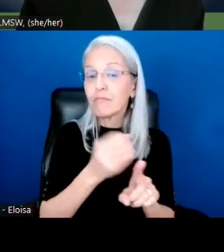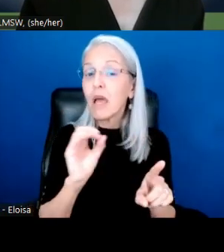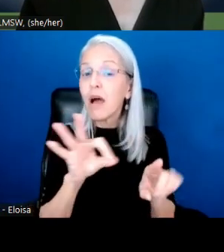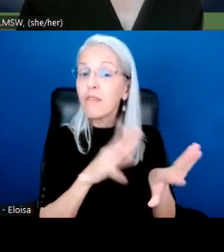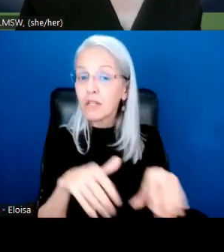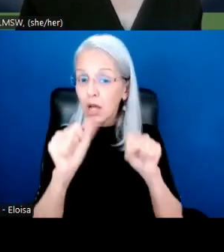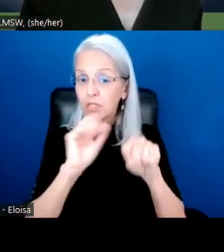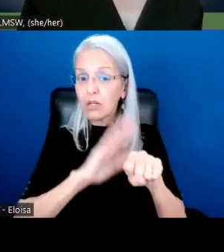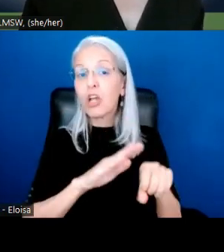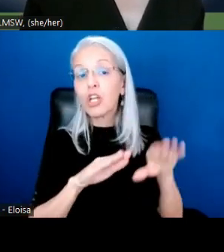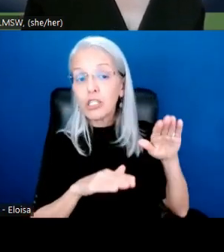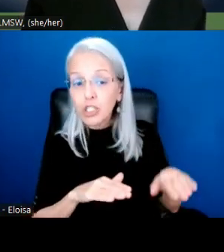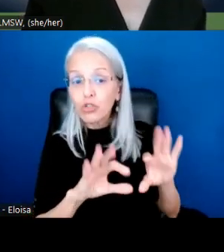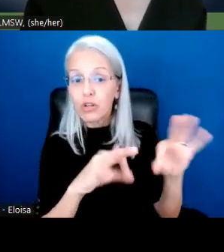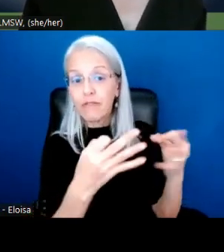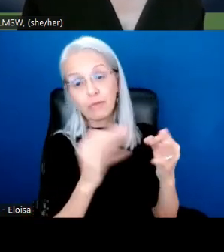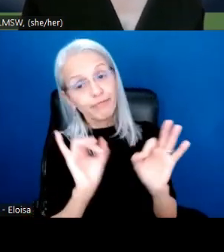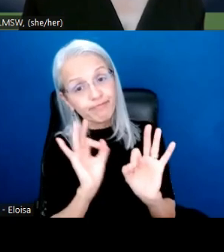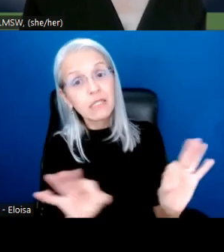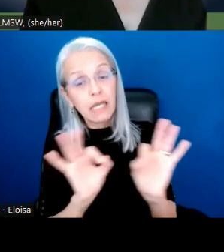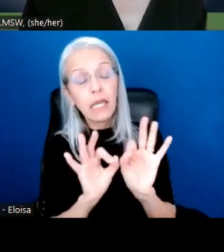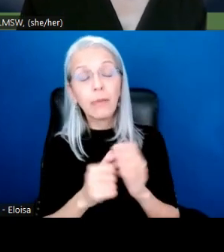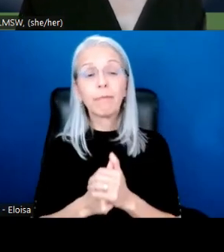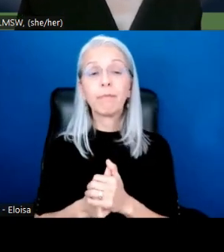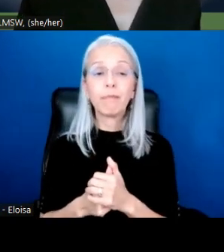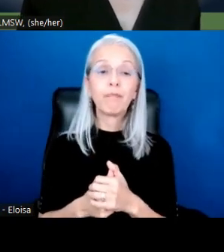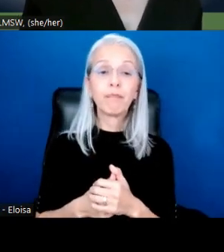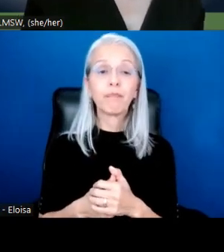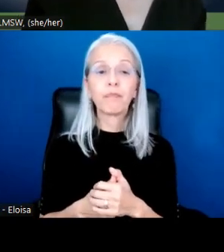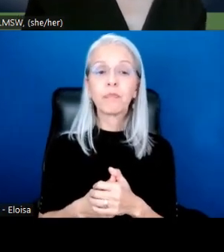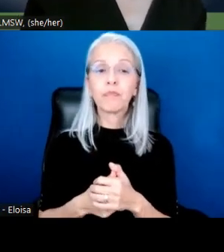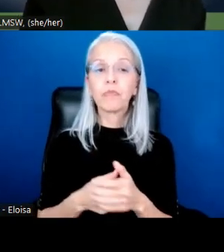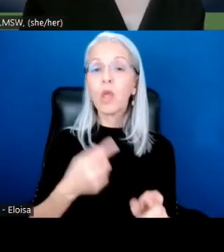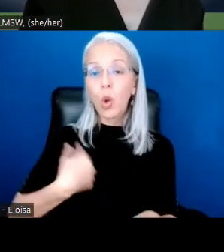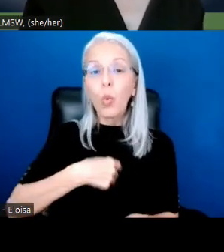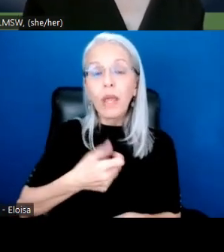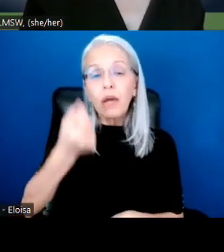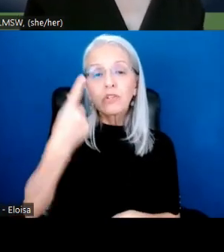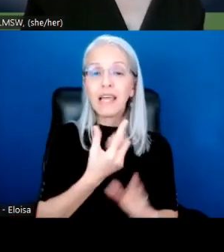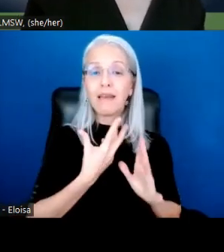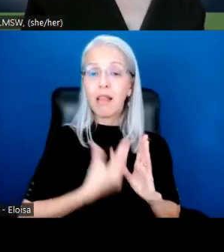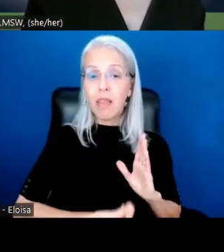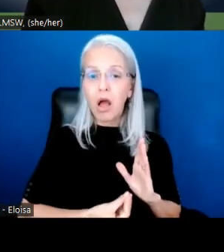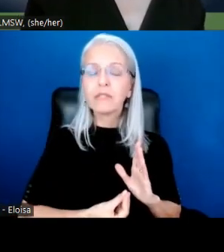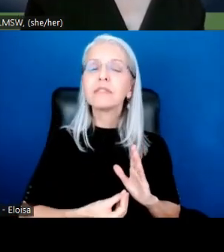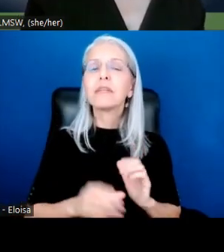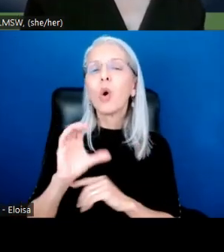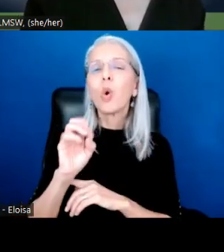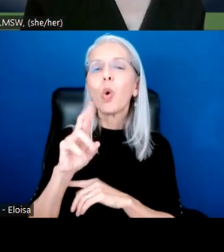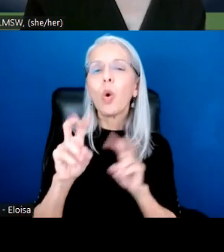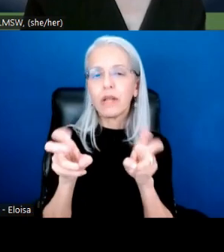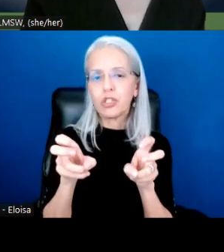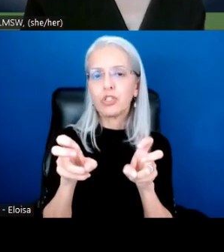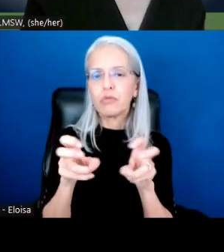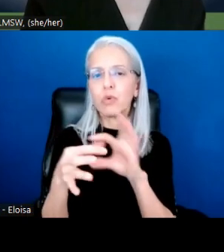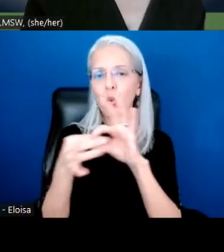and families, which is key. We do understand that loss is a core issue in adoption and